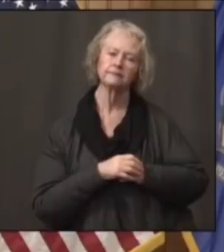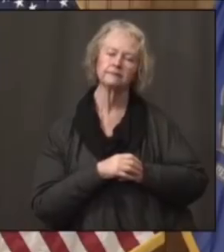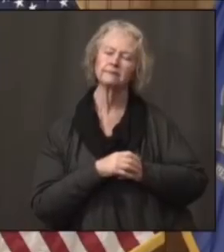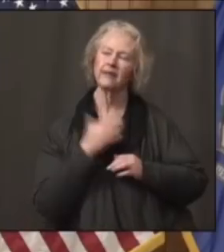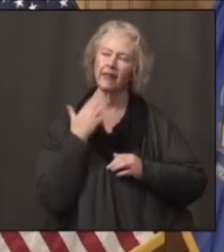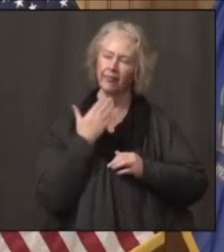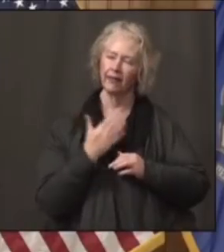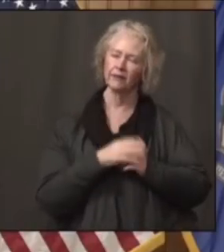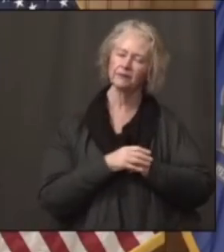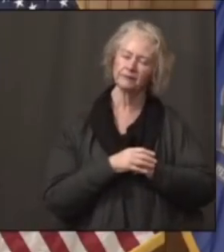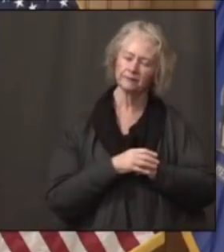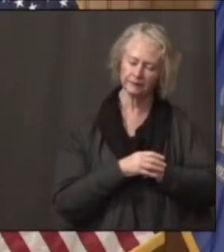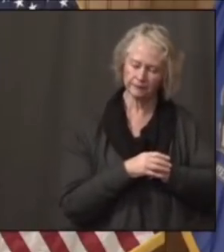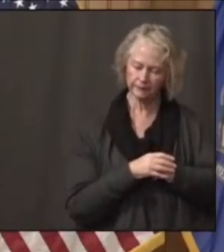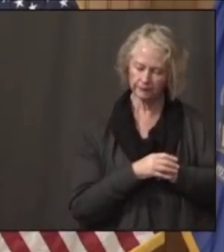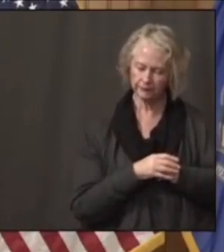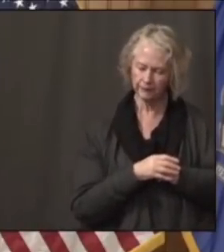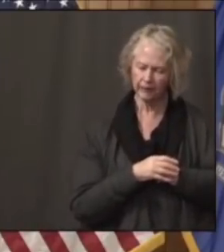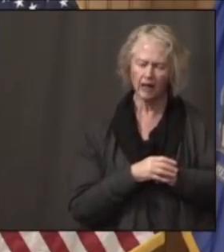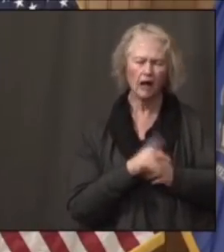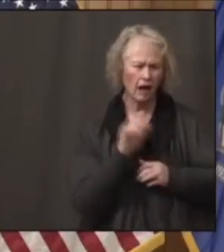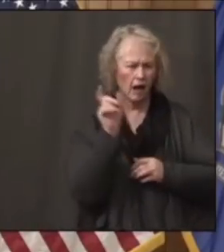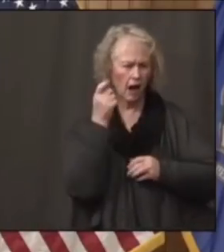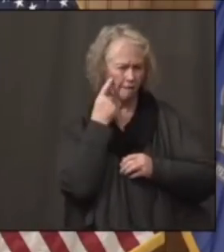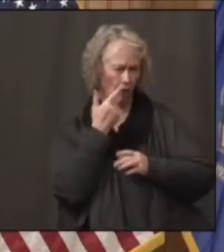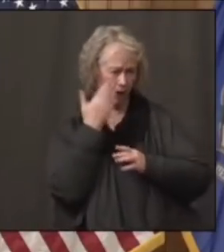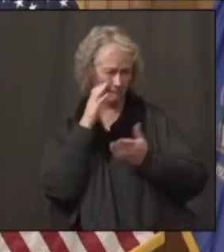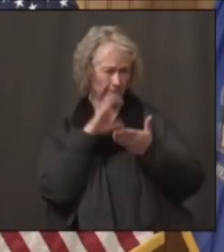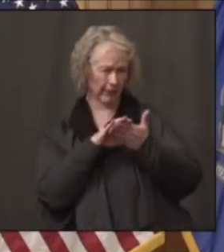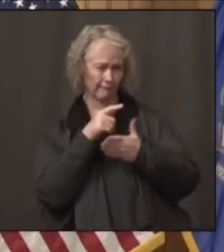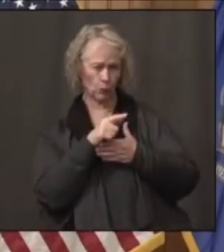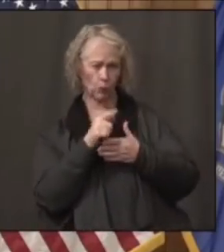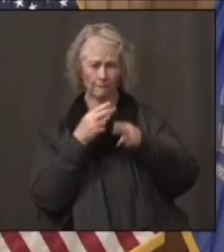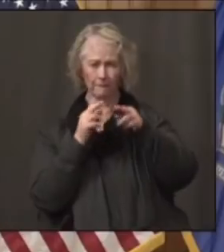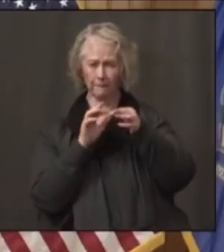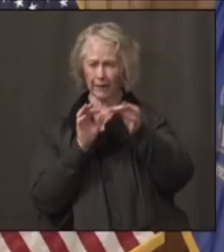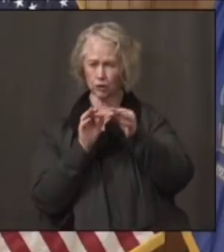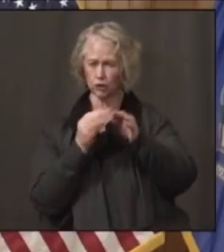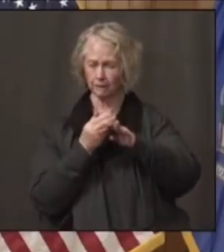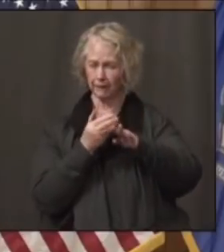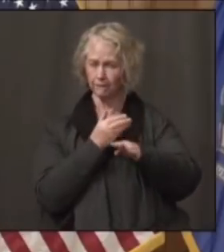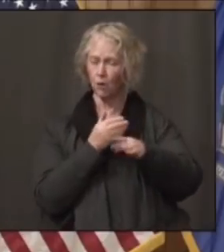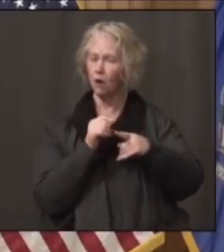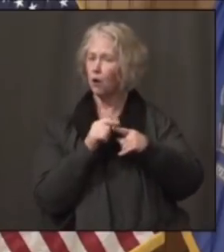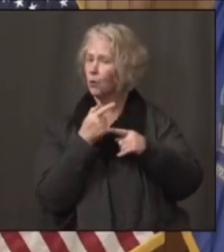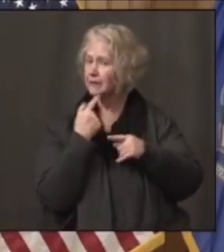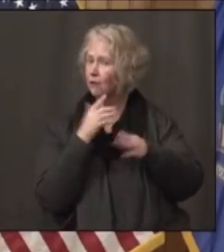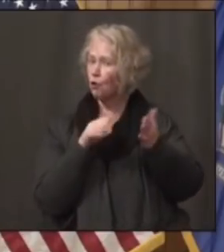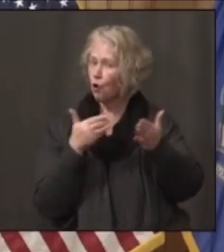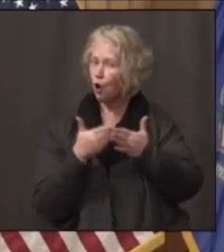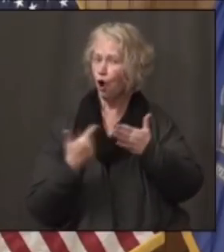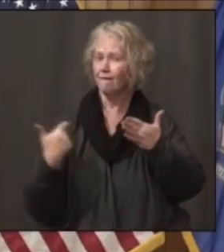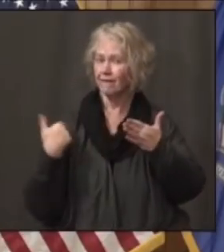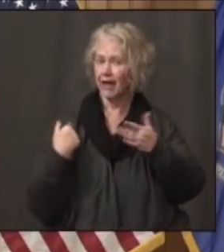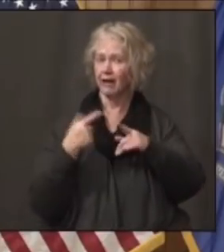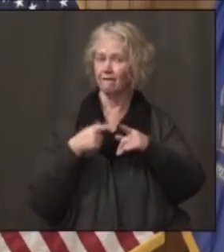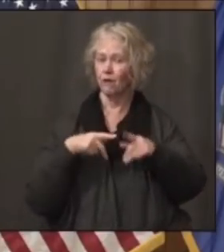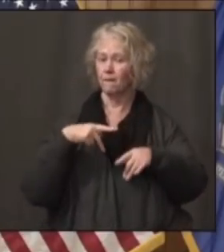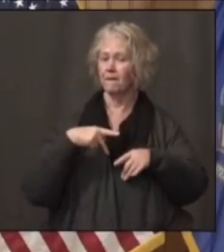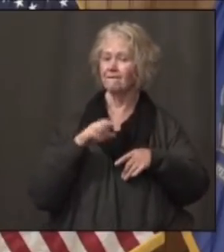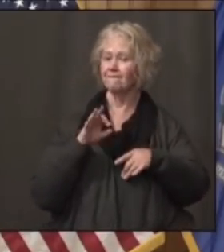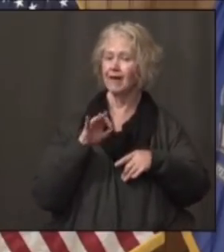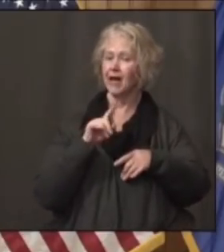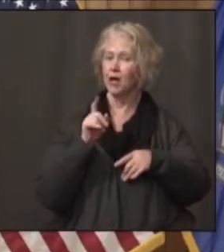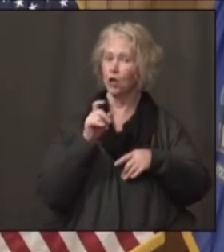Thanks, Max. Governor, I think you mentioned this before, but I just wanted to confirm all the vaccine doses from Pfizer that the state